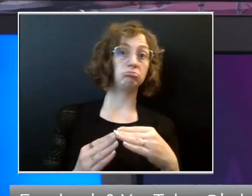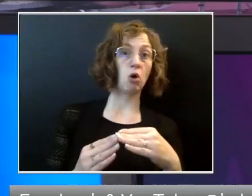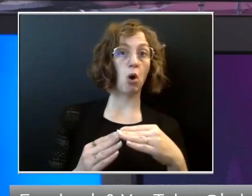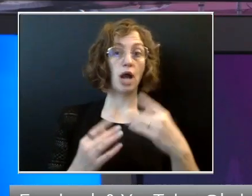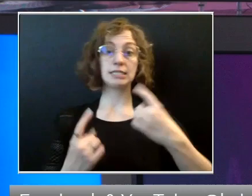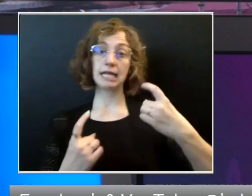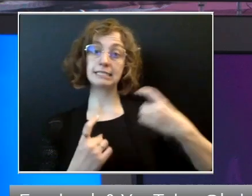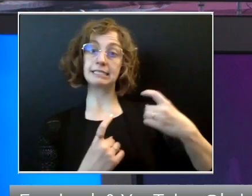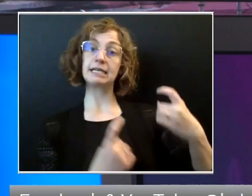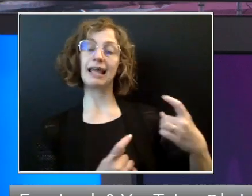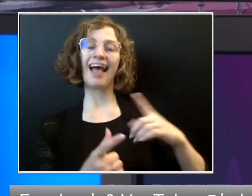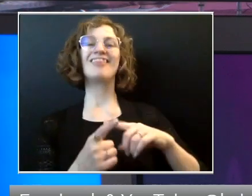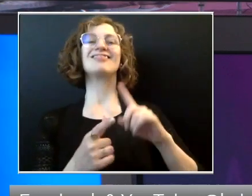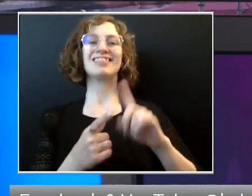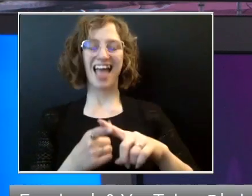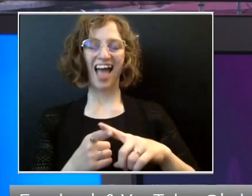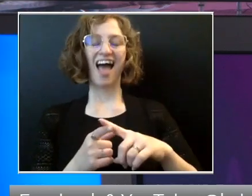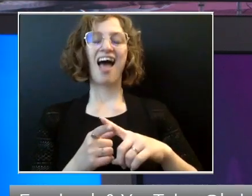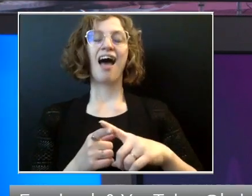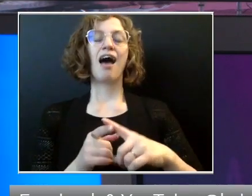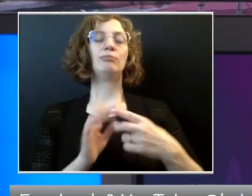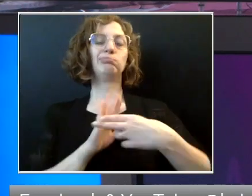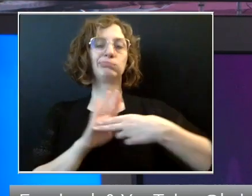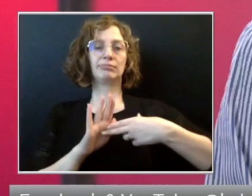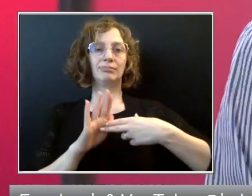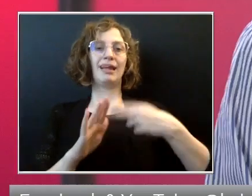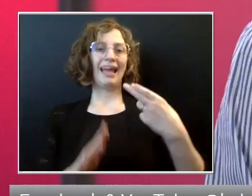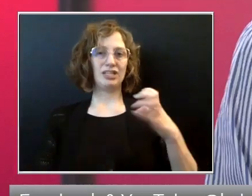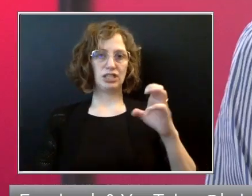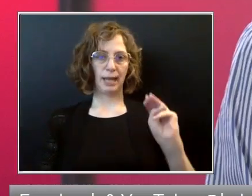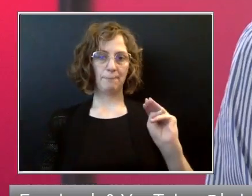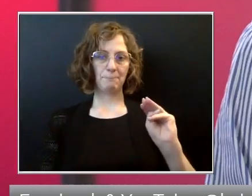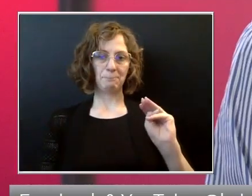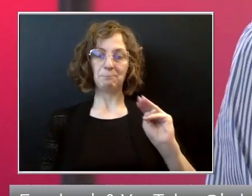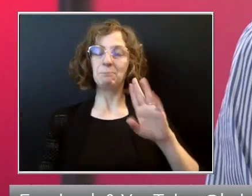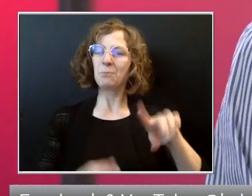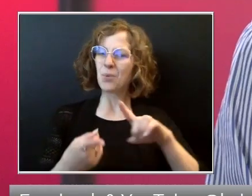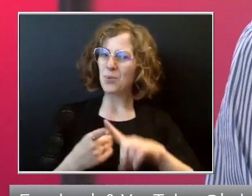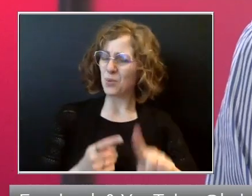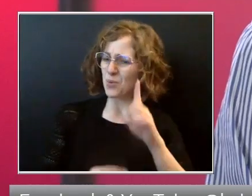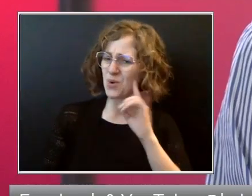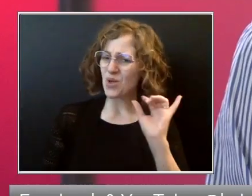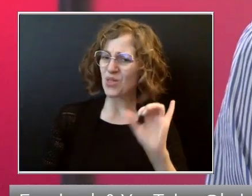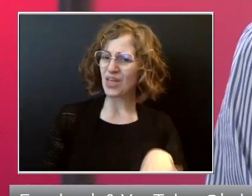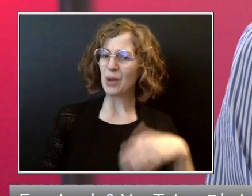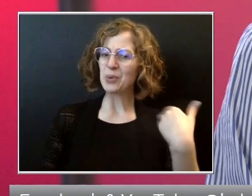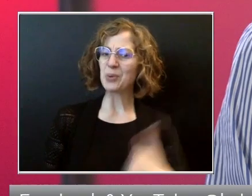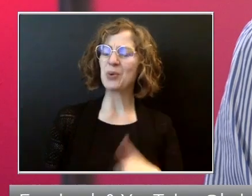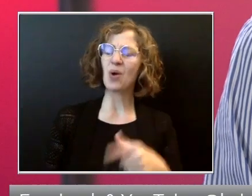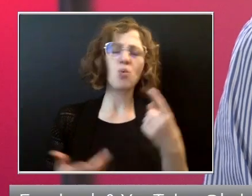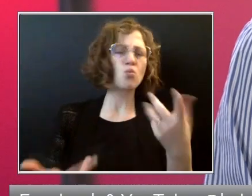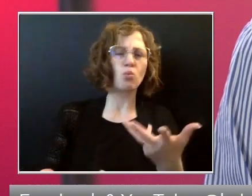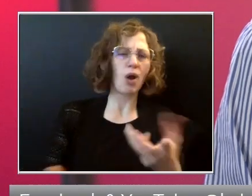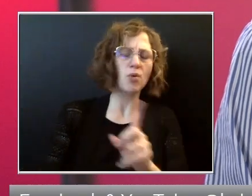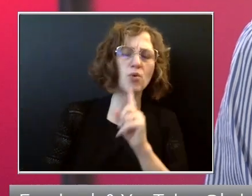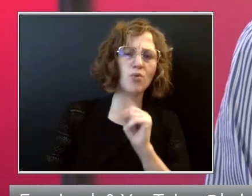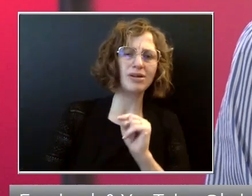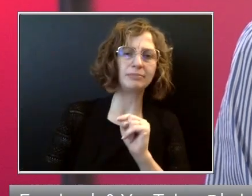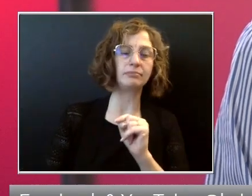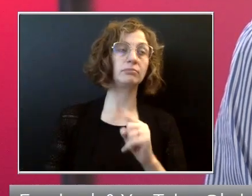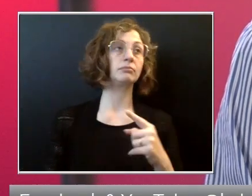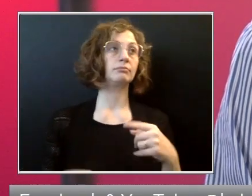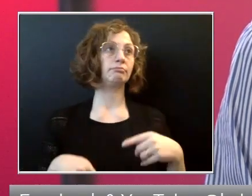that diagnosis? I was, definitely fearful, and was